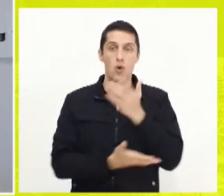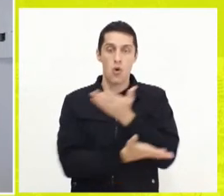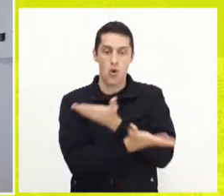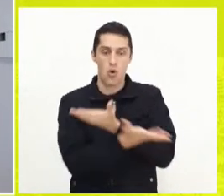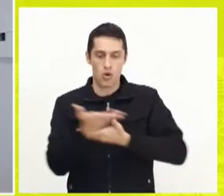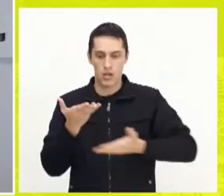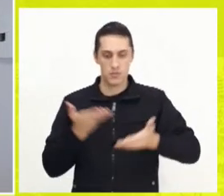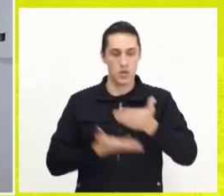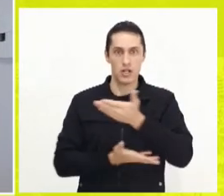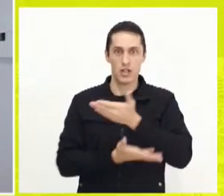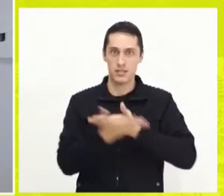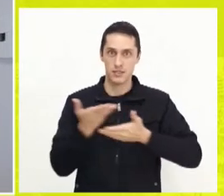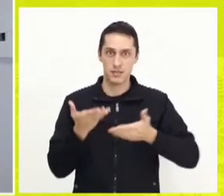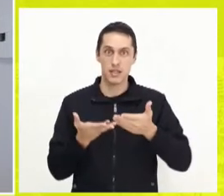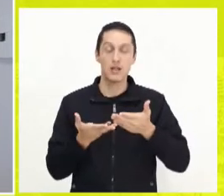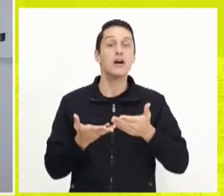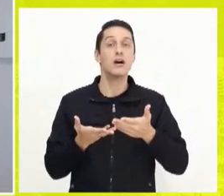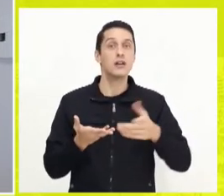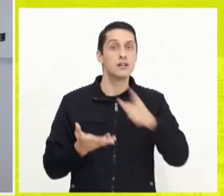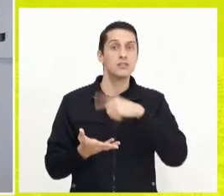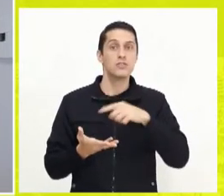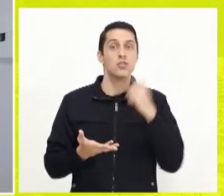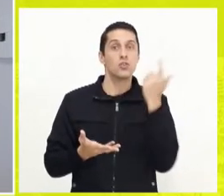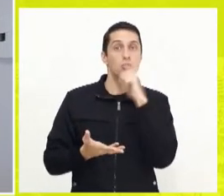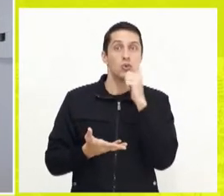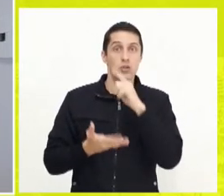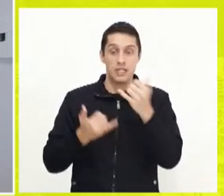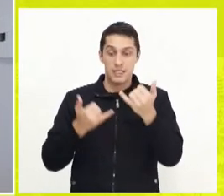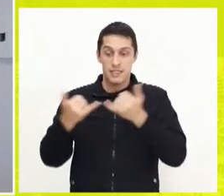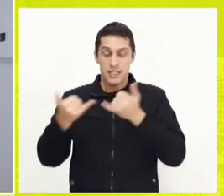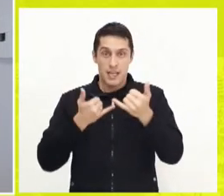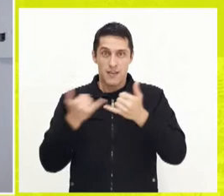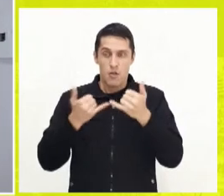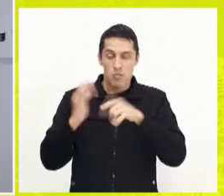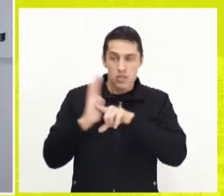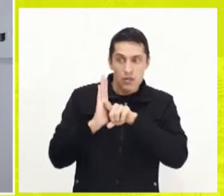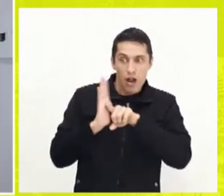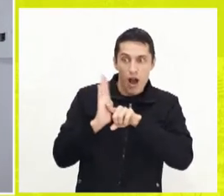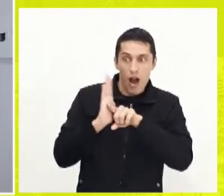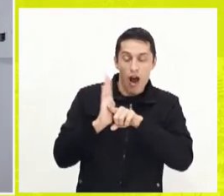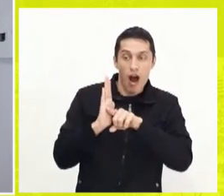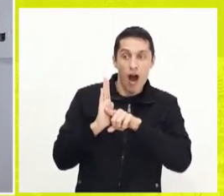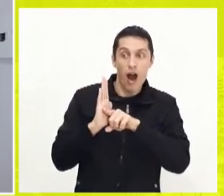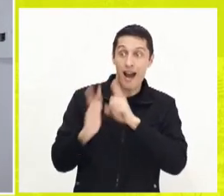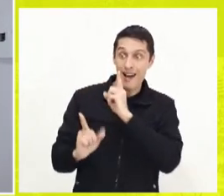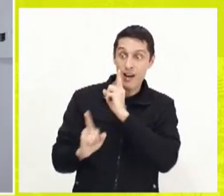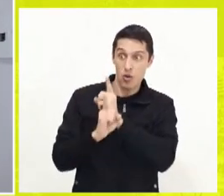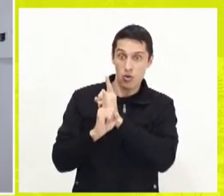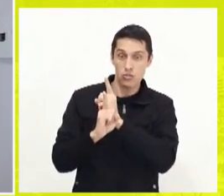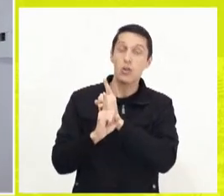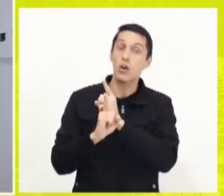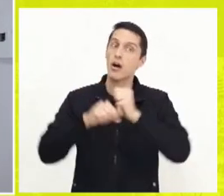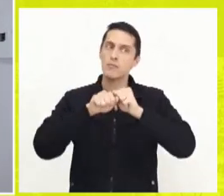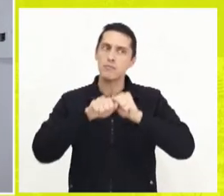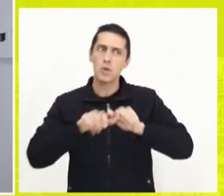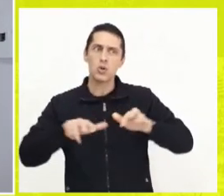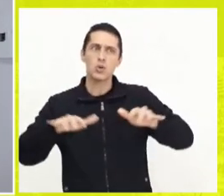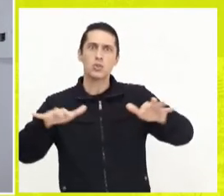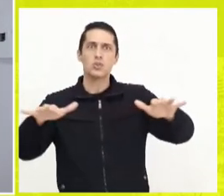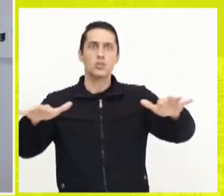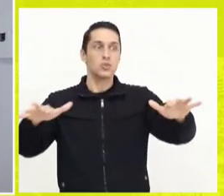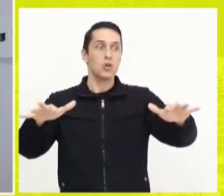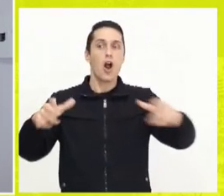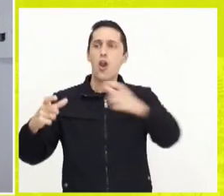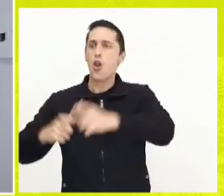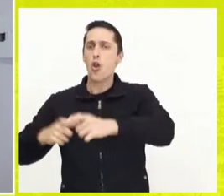through this collaboration with the radios we were able to bring checked information to places we know it's